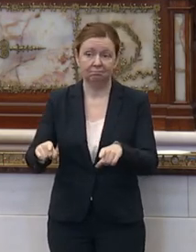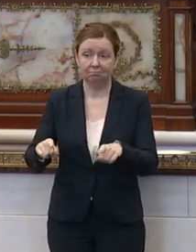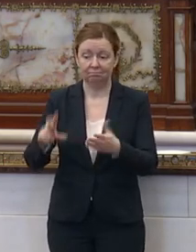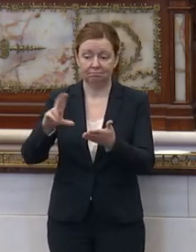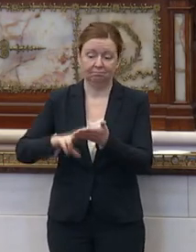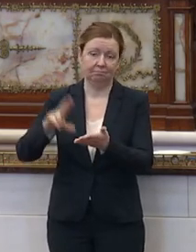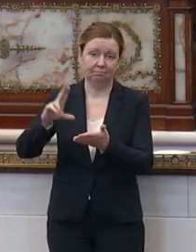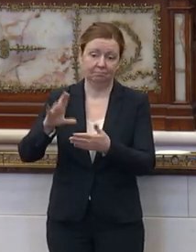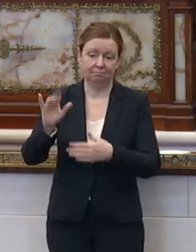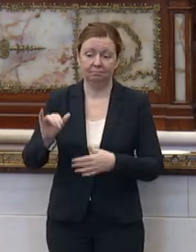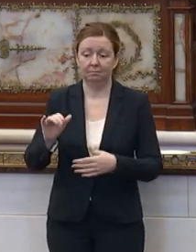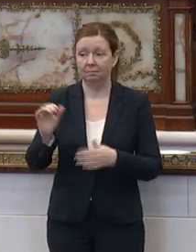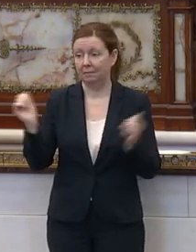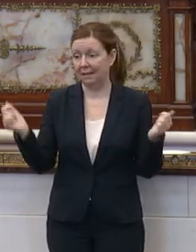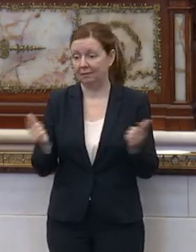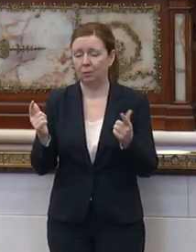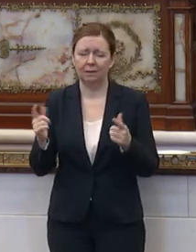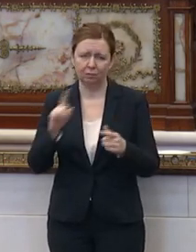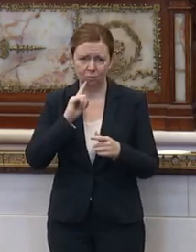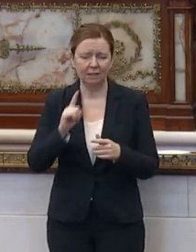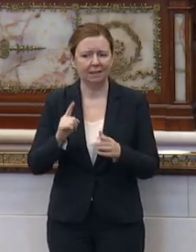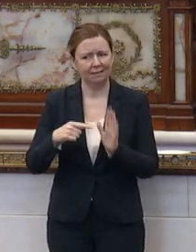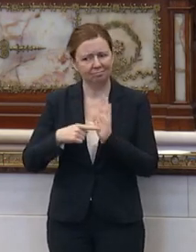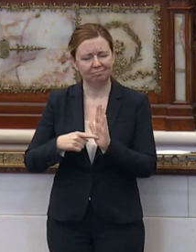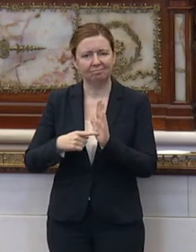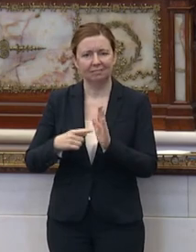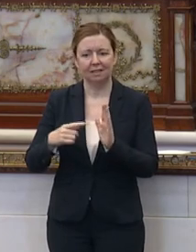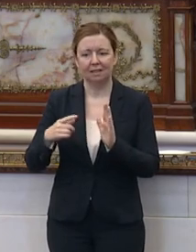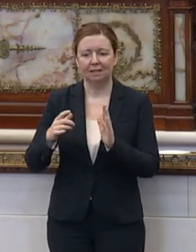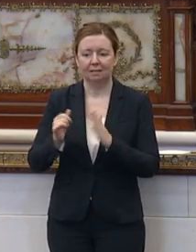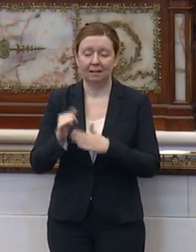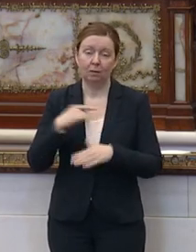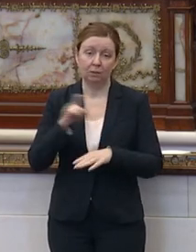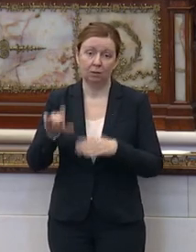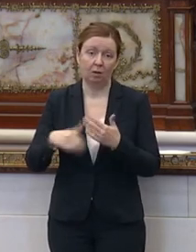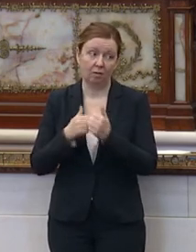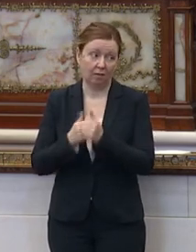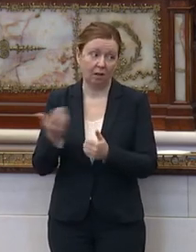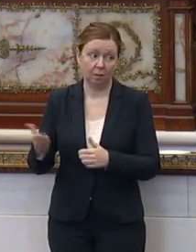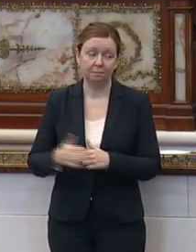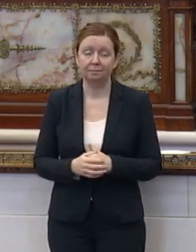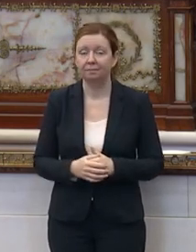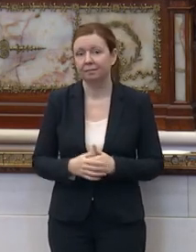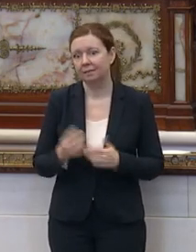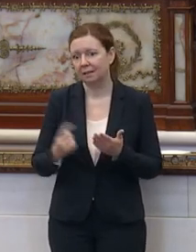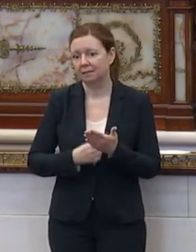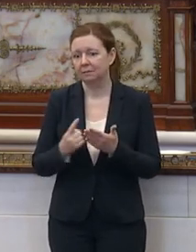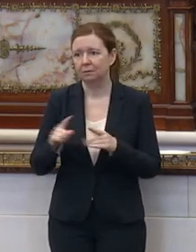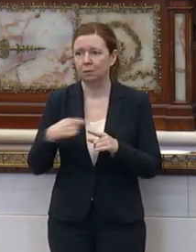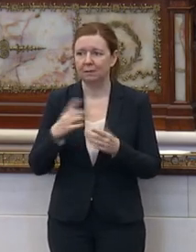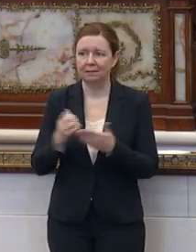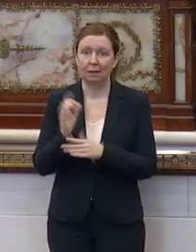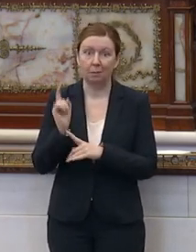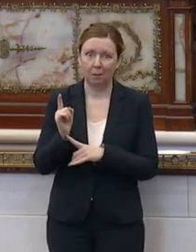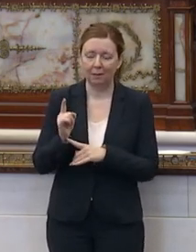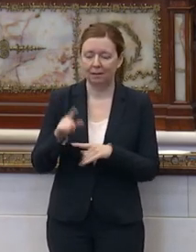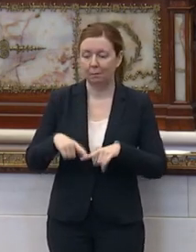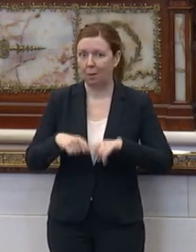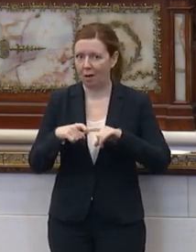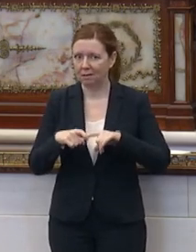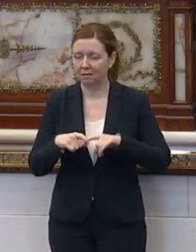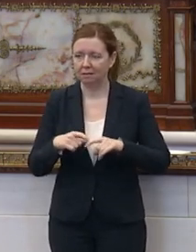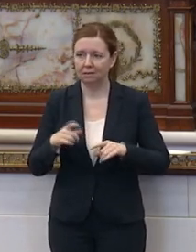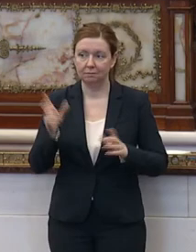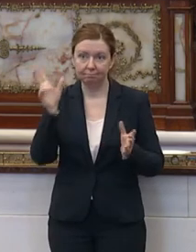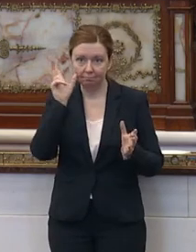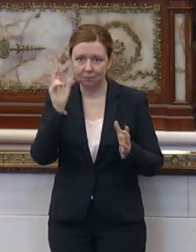signed off on by everyone. And it really speaks to a model that we should all follow. Sometimes when we take a moment and pause